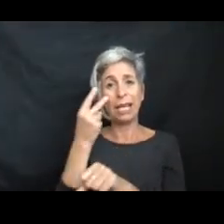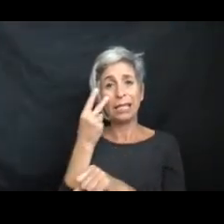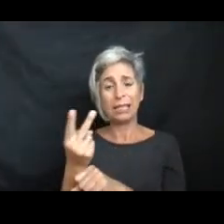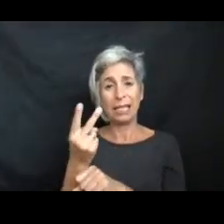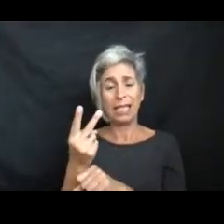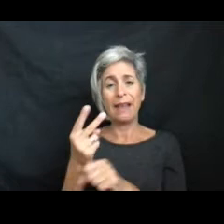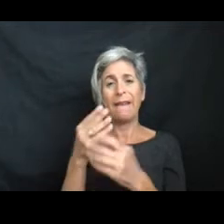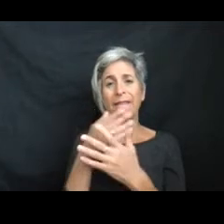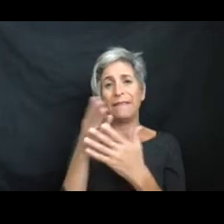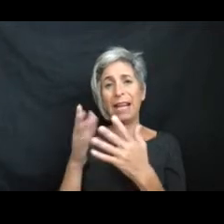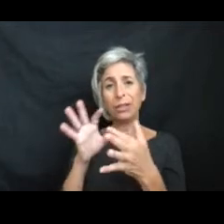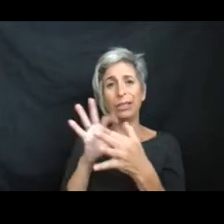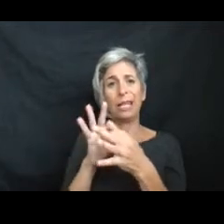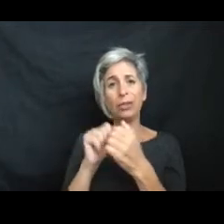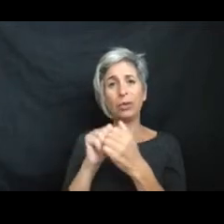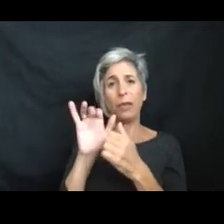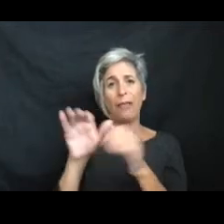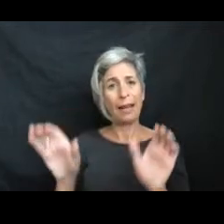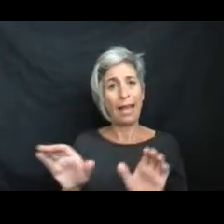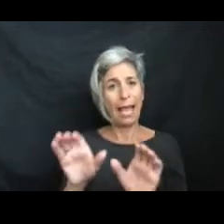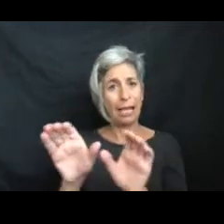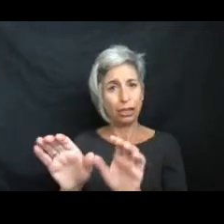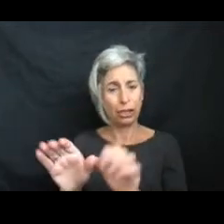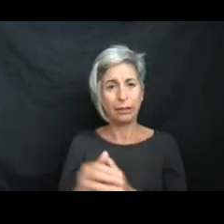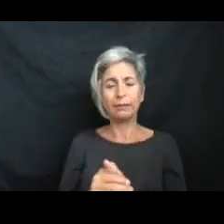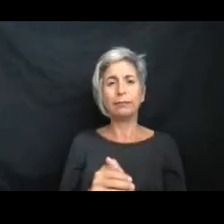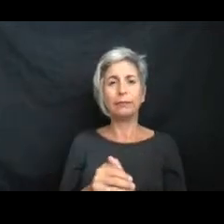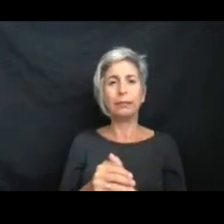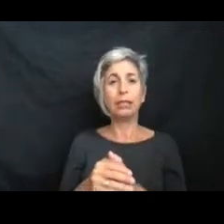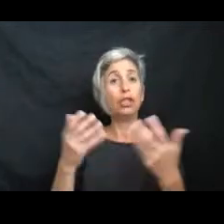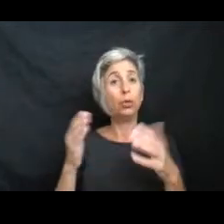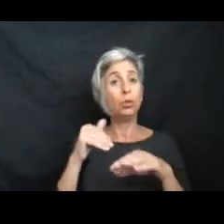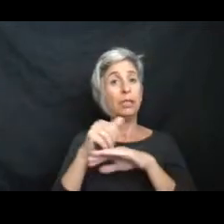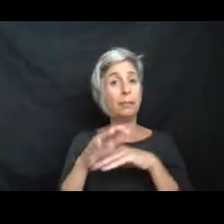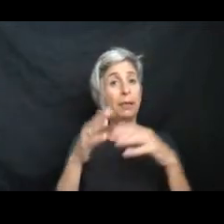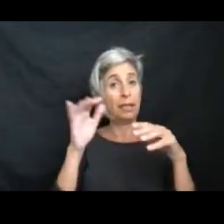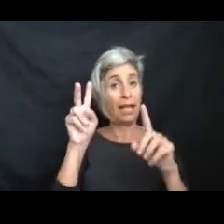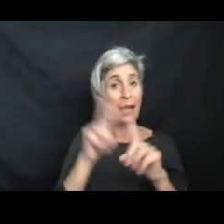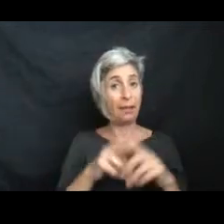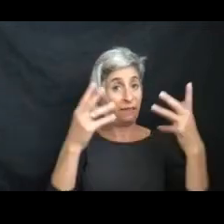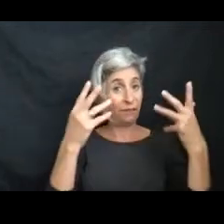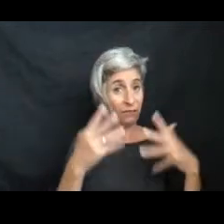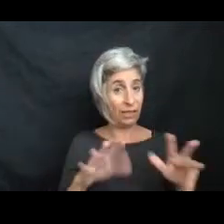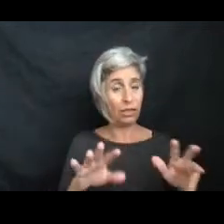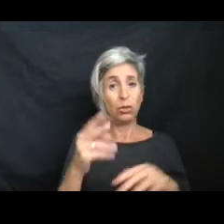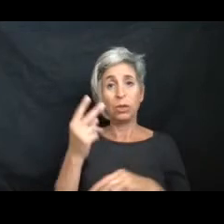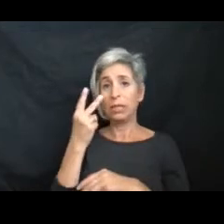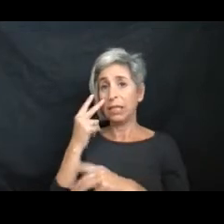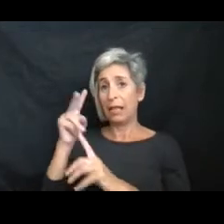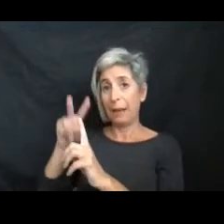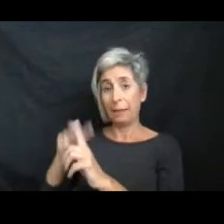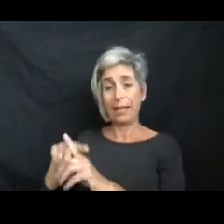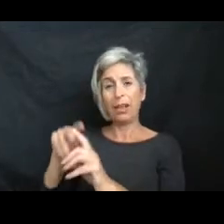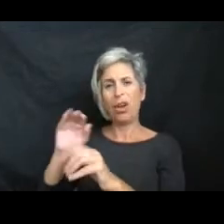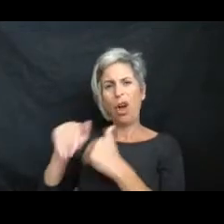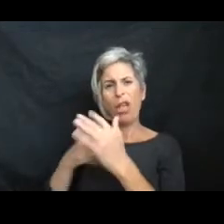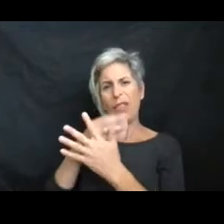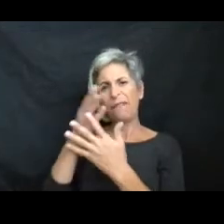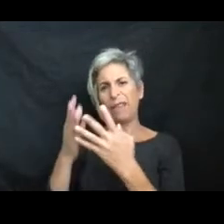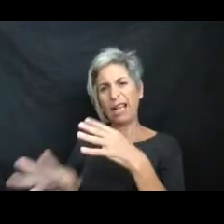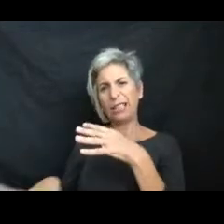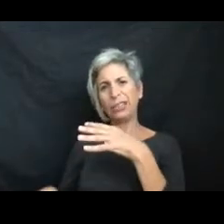files associated with that action. So you submitted your application. In here, you could see your application. You could see all the files that you